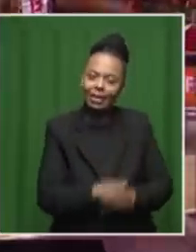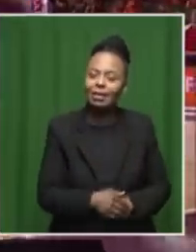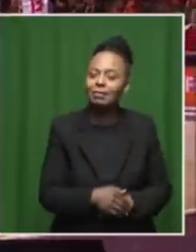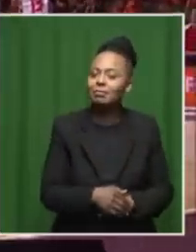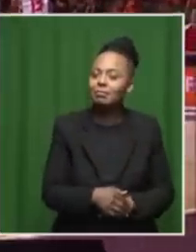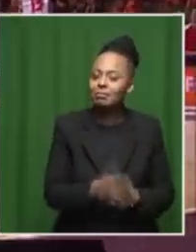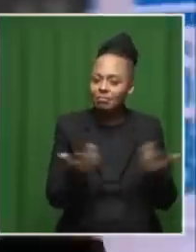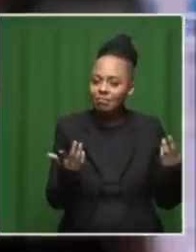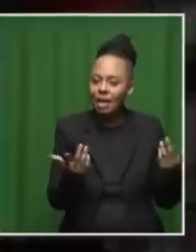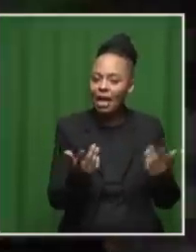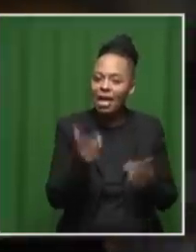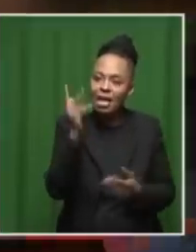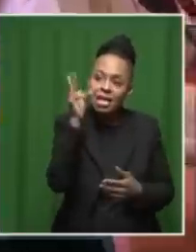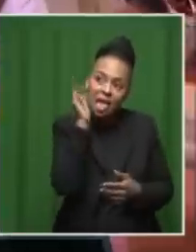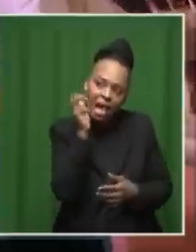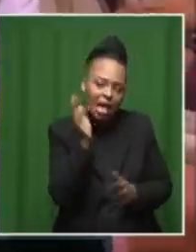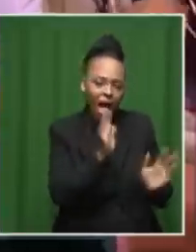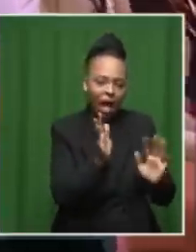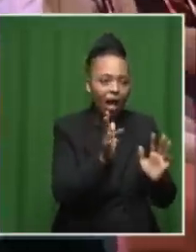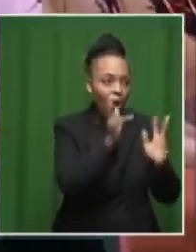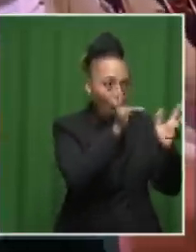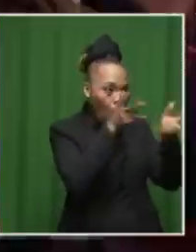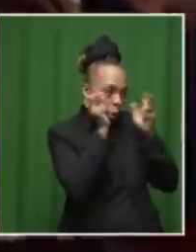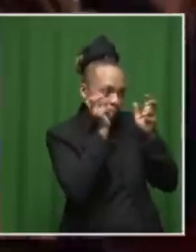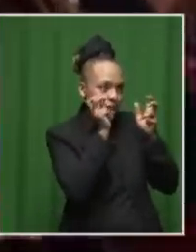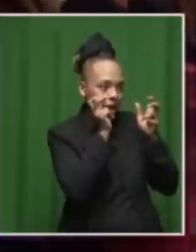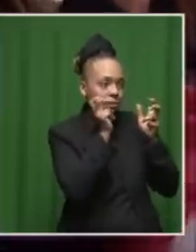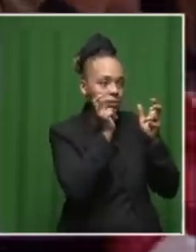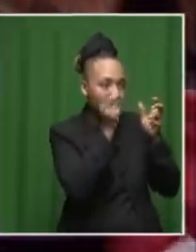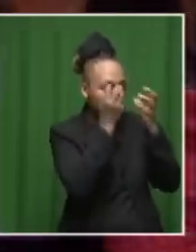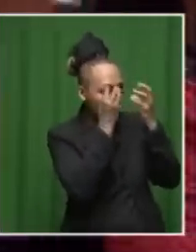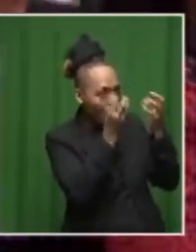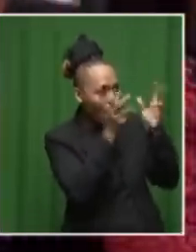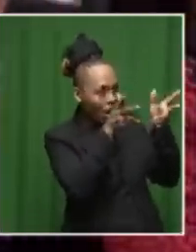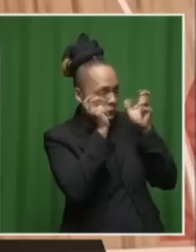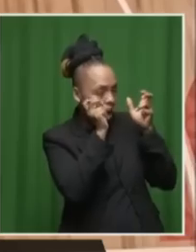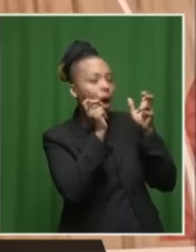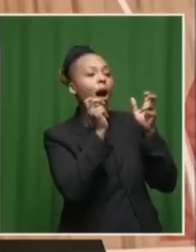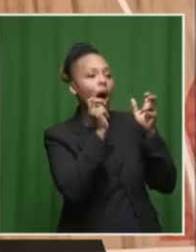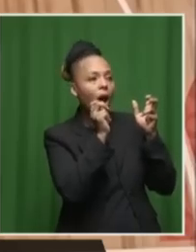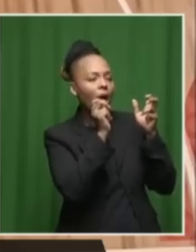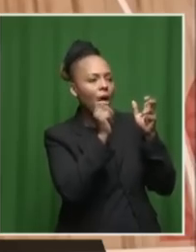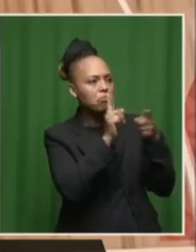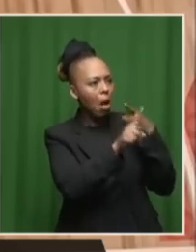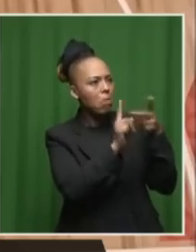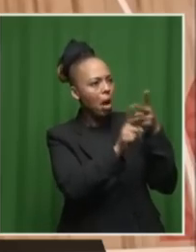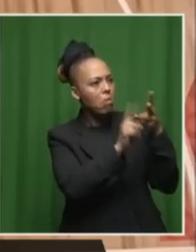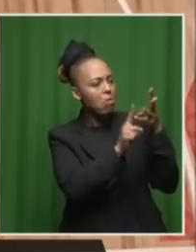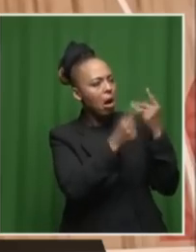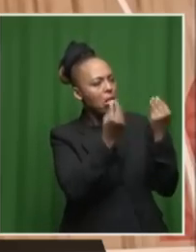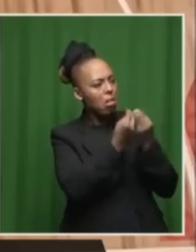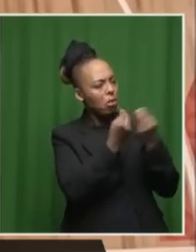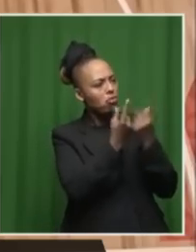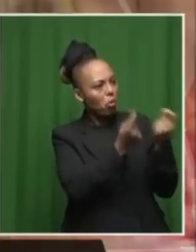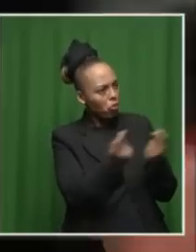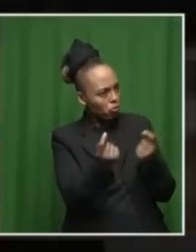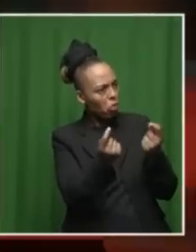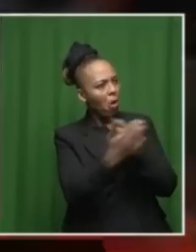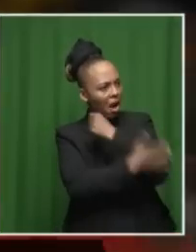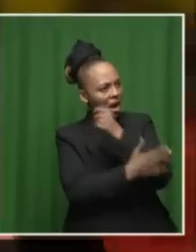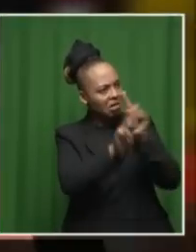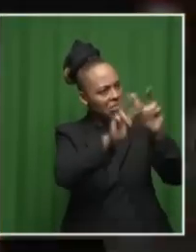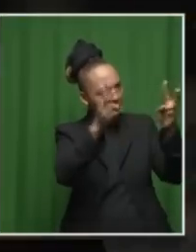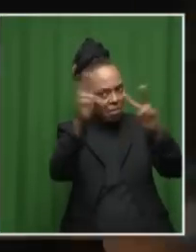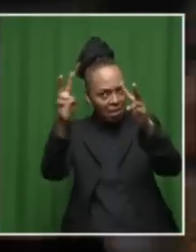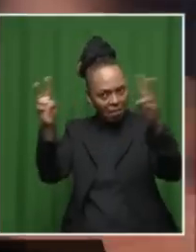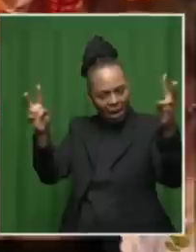through hearing, you learn through observing, you learn through just listening and seeing how things are done in different countries. But also you get to learn from